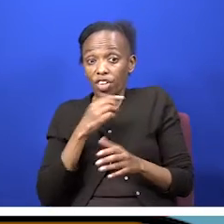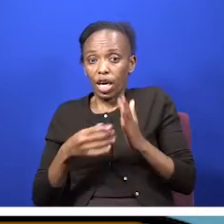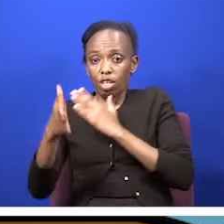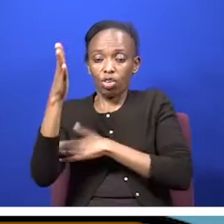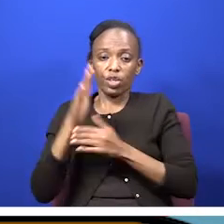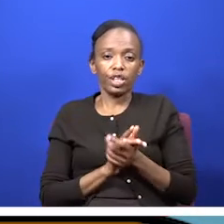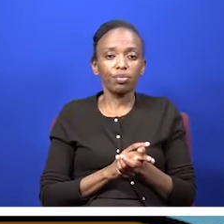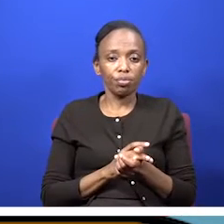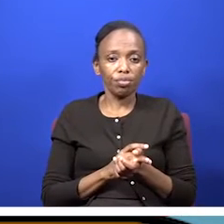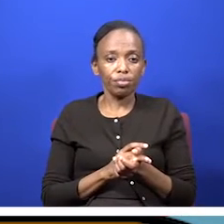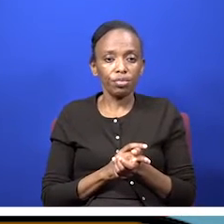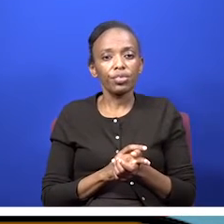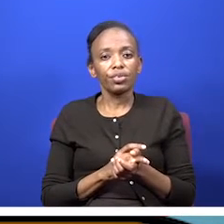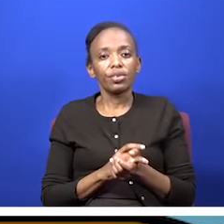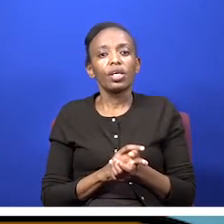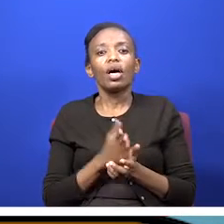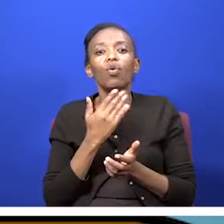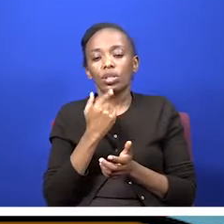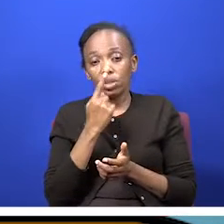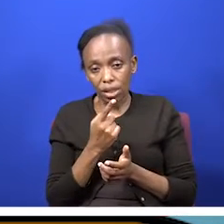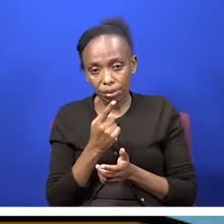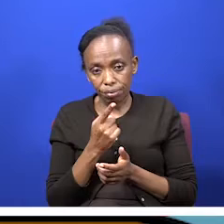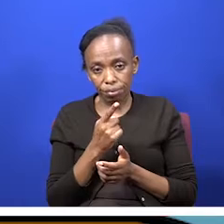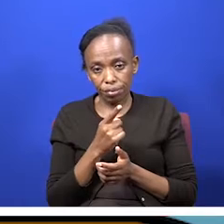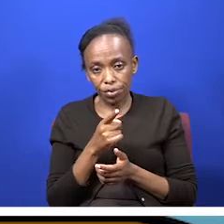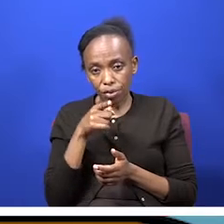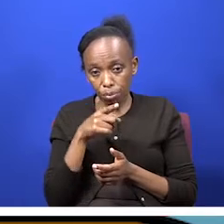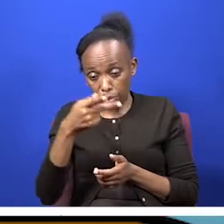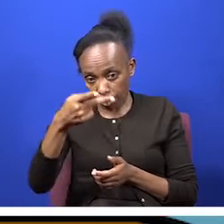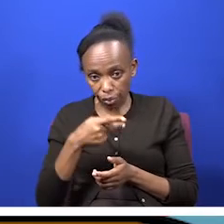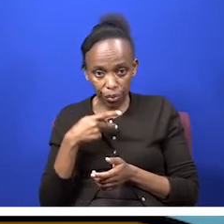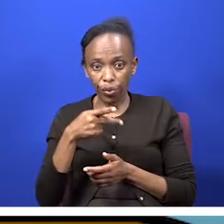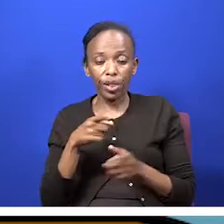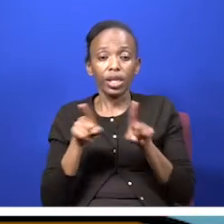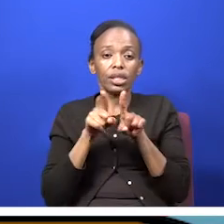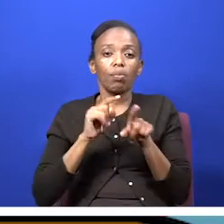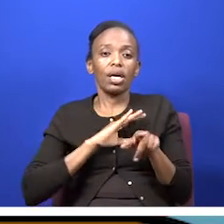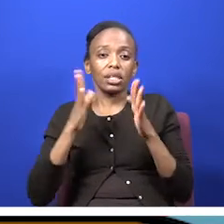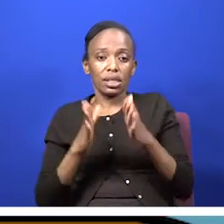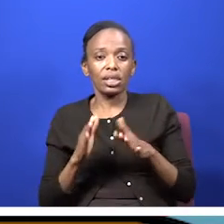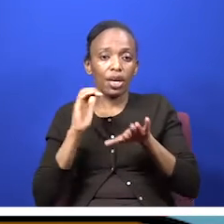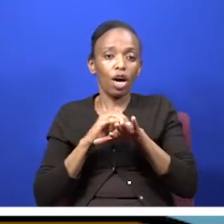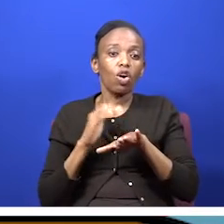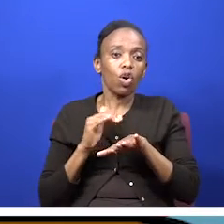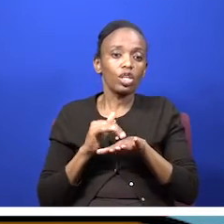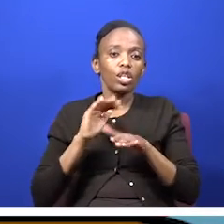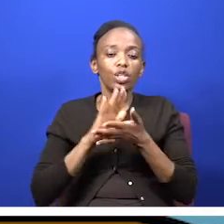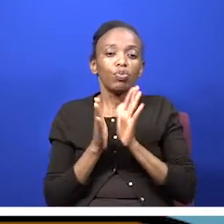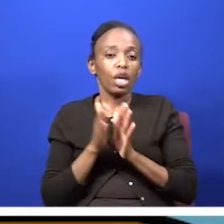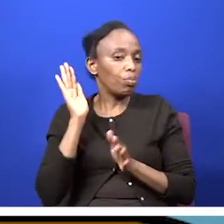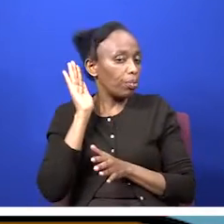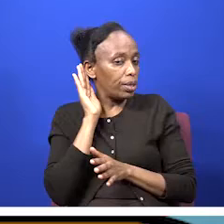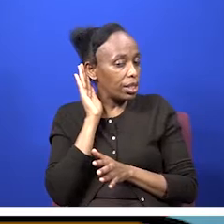were God-fearing. And let me tell you, boys and girls, you and I, as Christians, are called